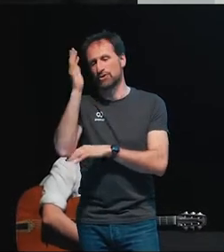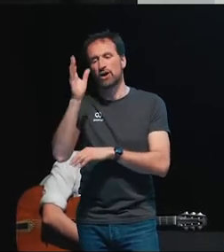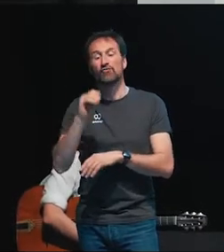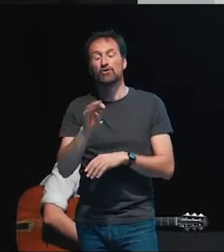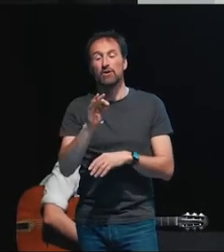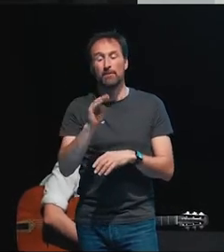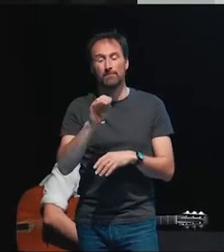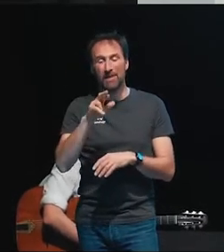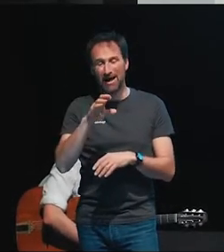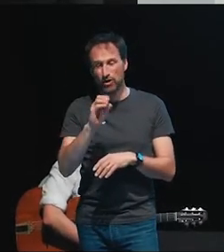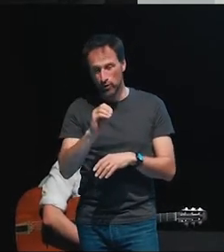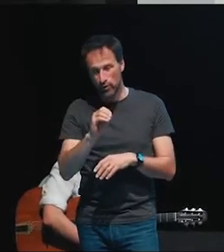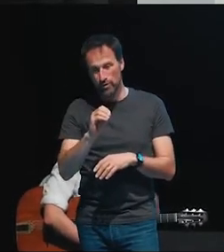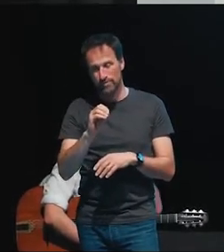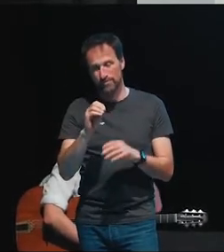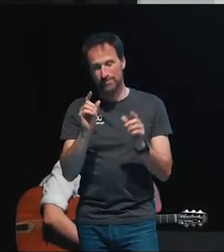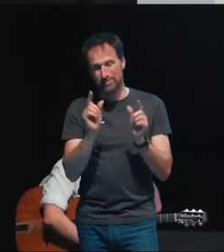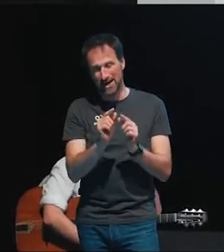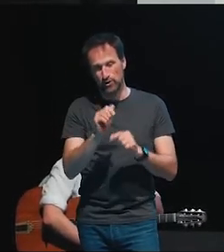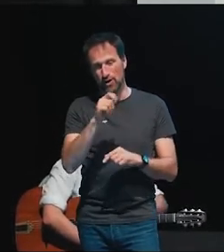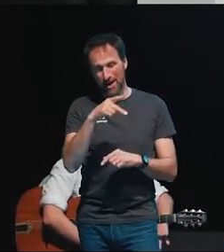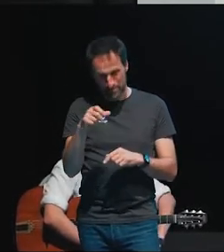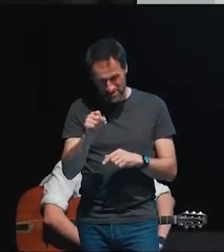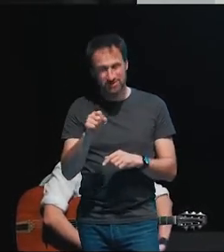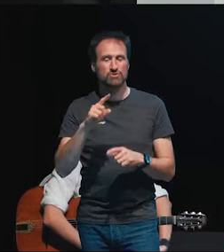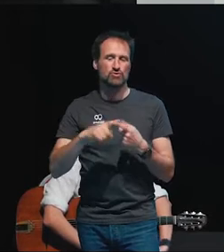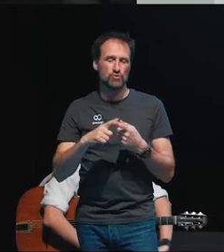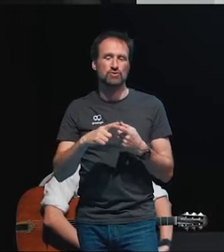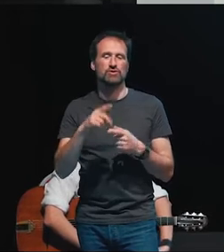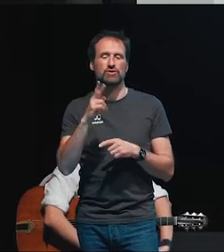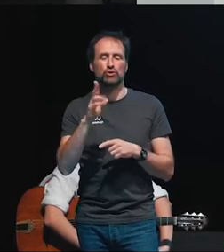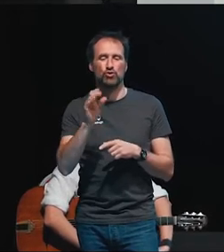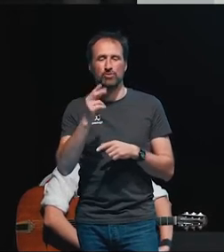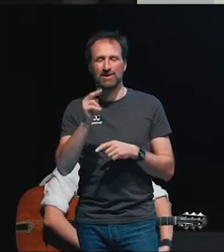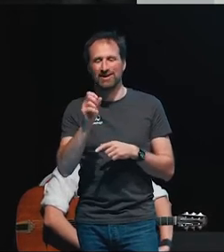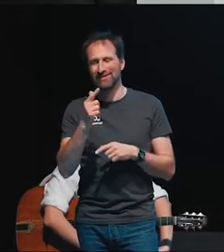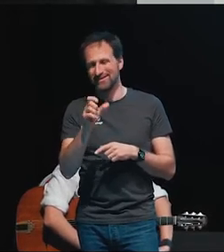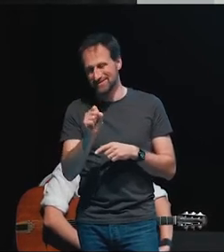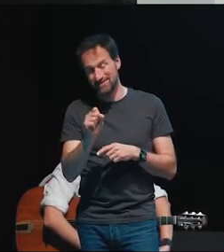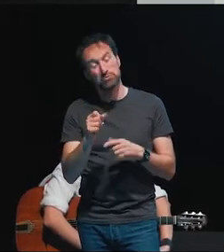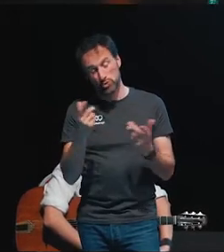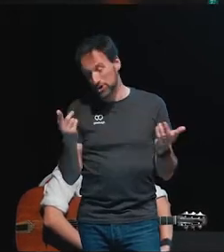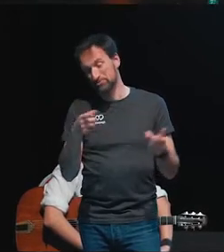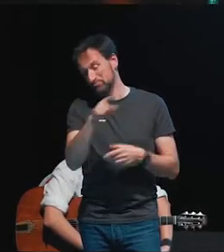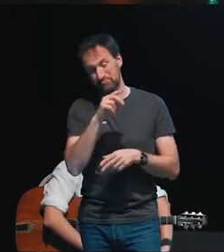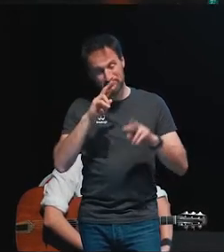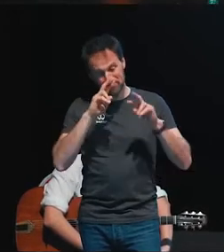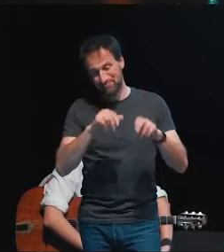be a talk about dr. Cooper Danny's anode which are going to go way deeper into those topics so do check them up